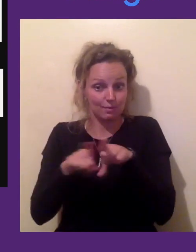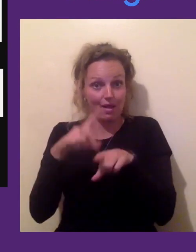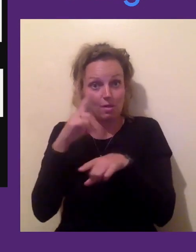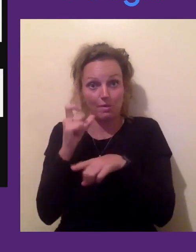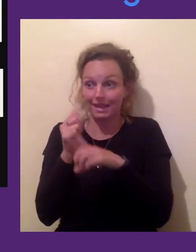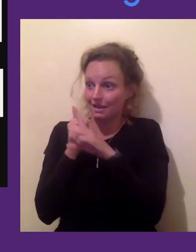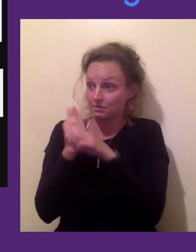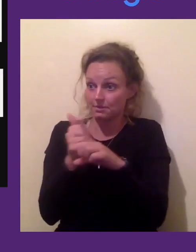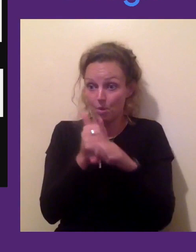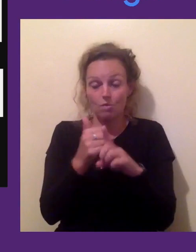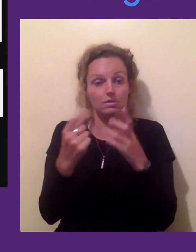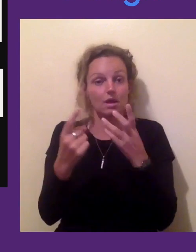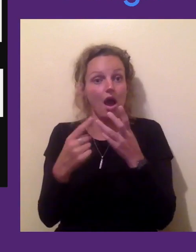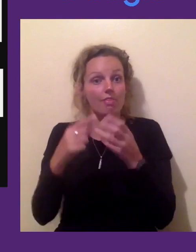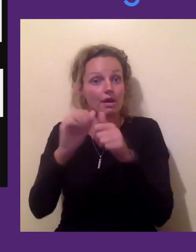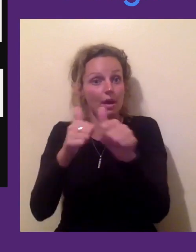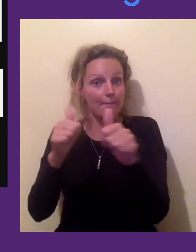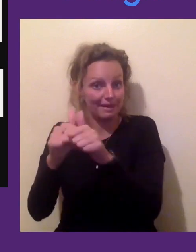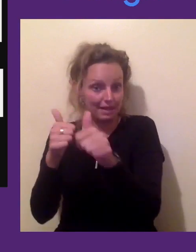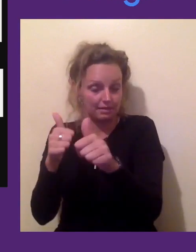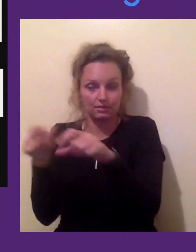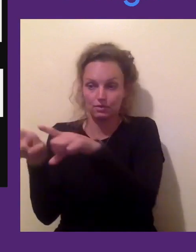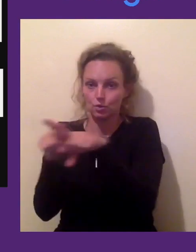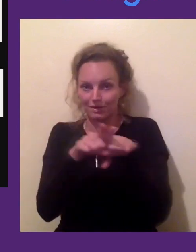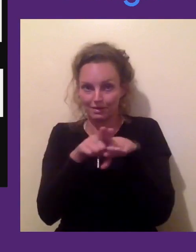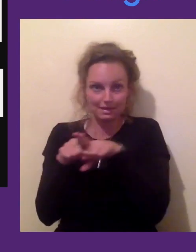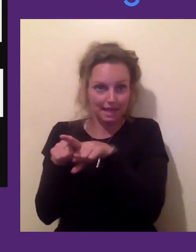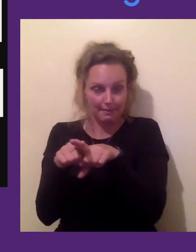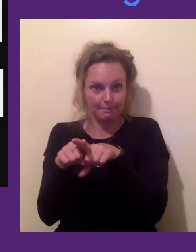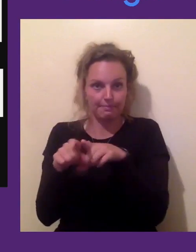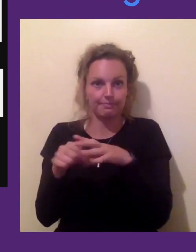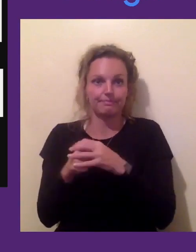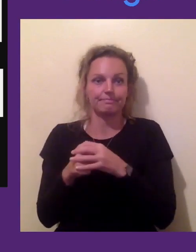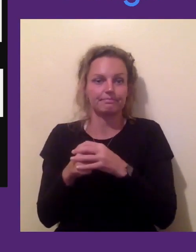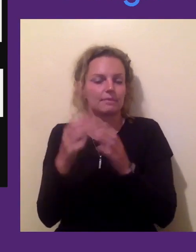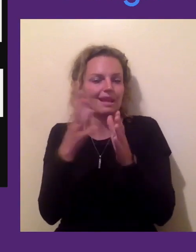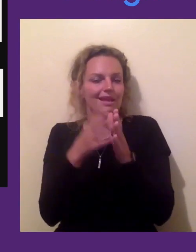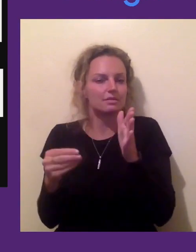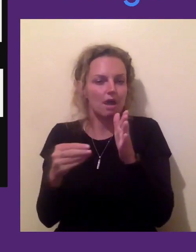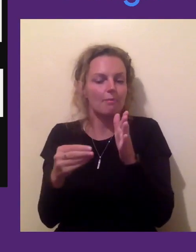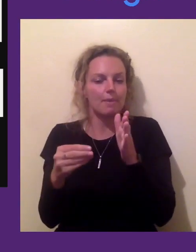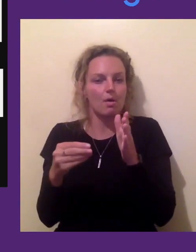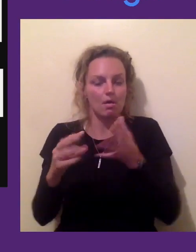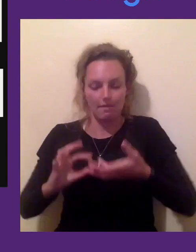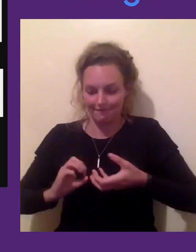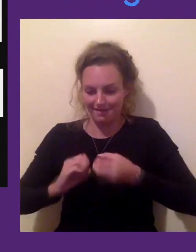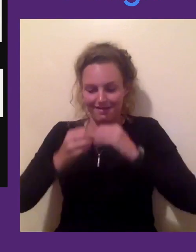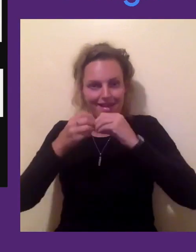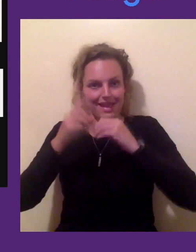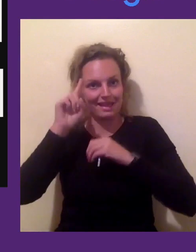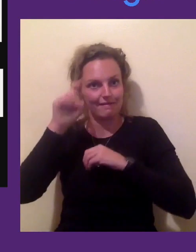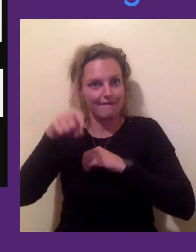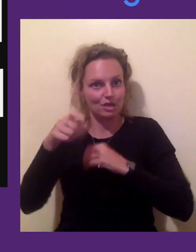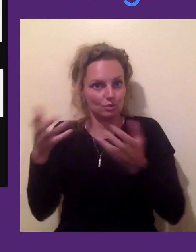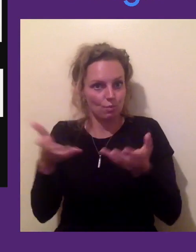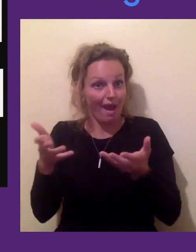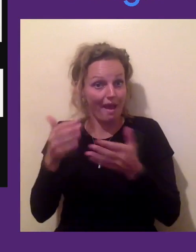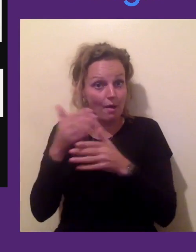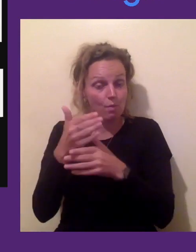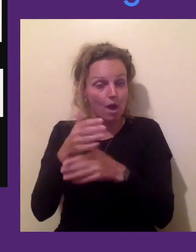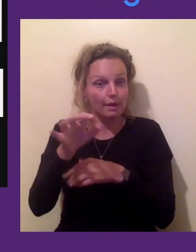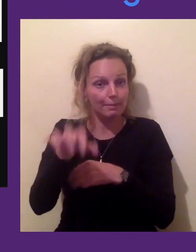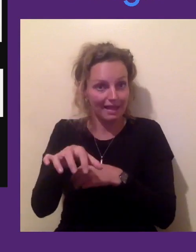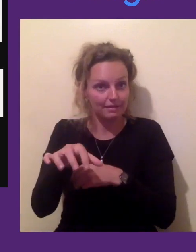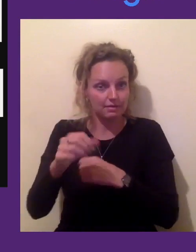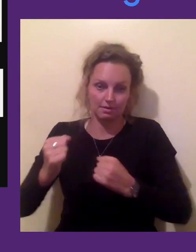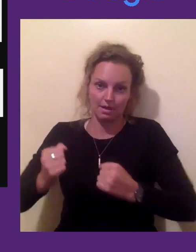and innovation chance. An example of innovation at the workplace in our accessibility as a service offering is our PowerPoint